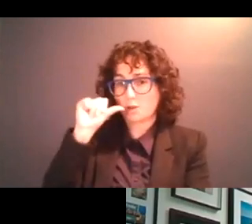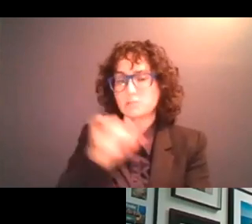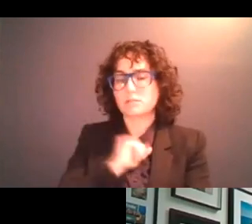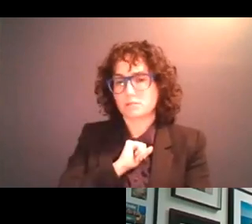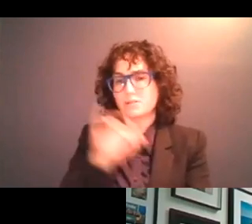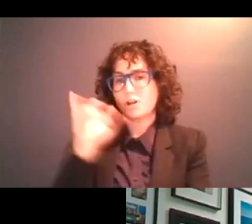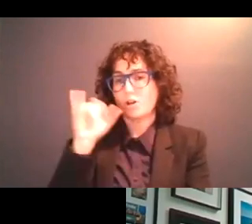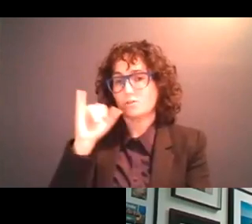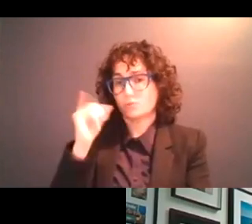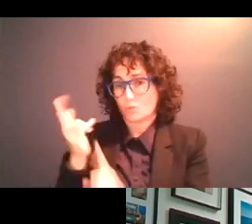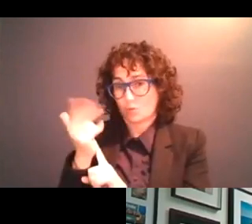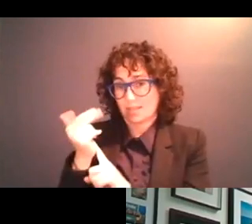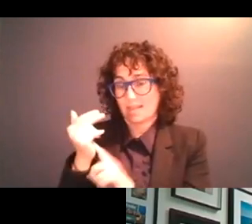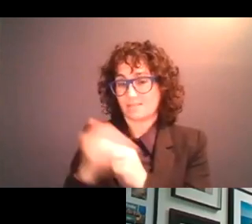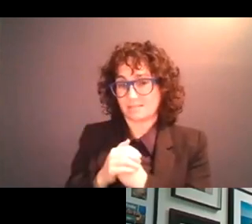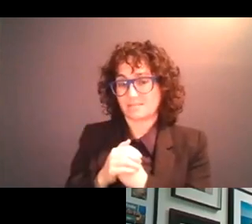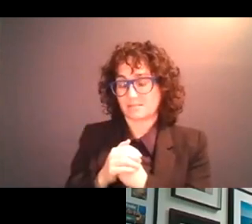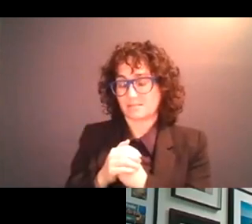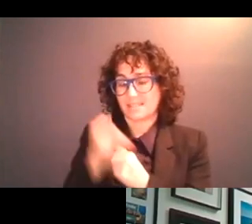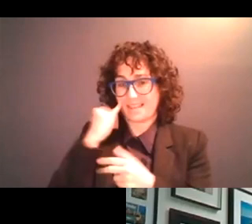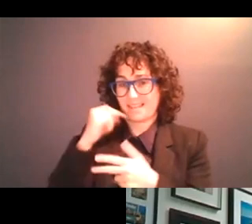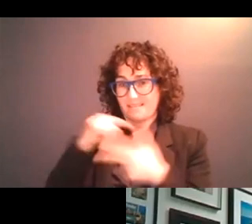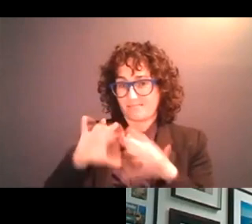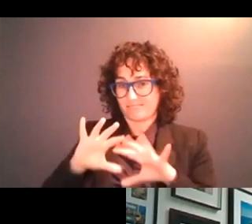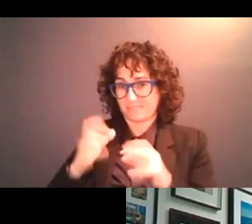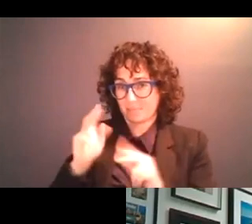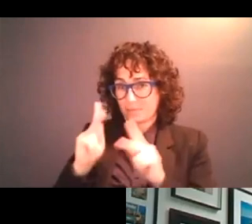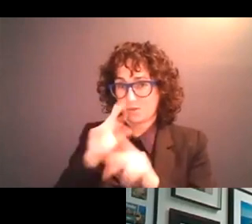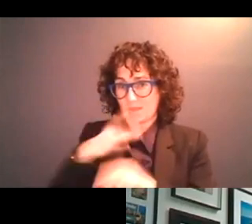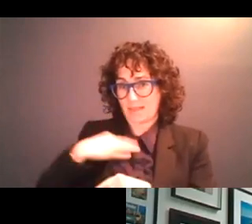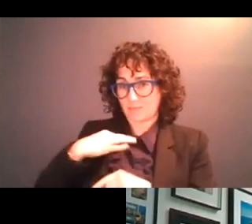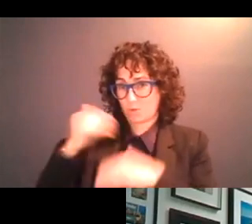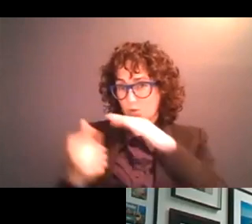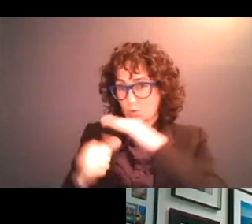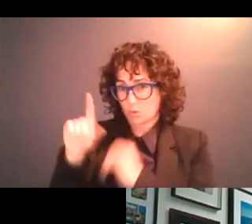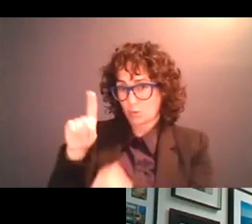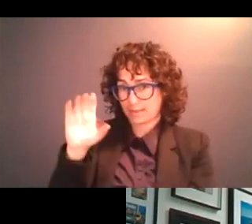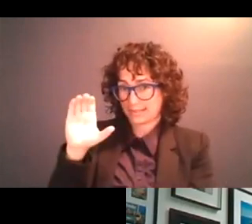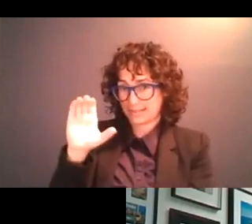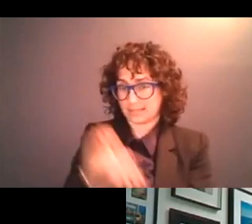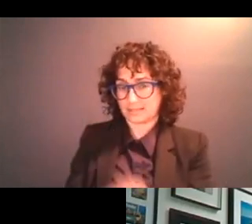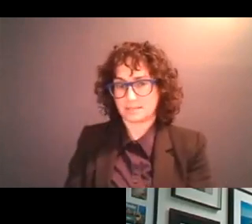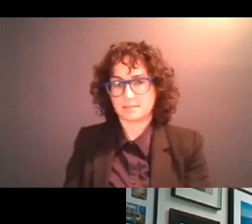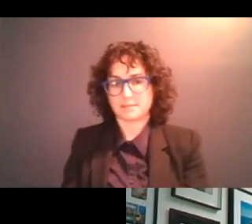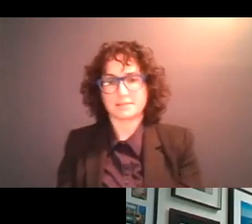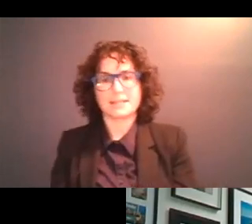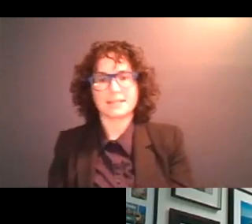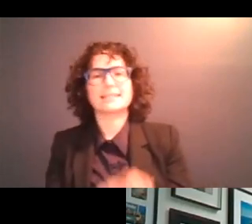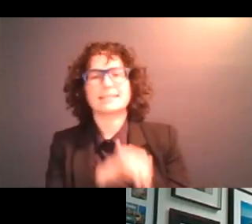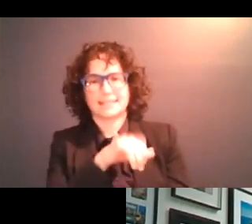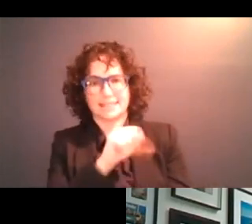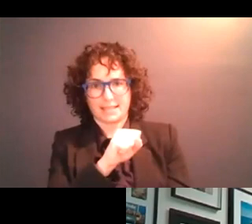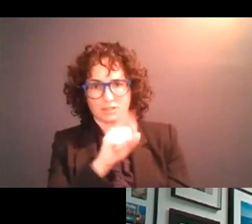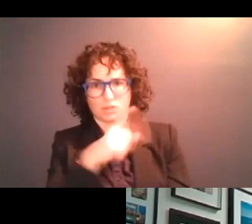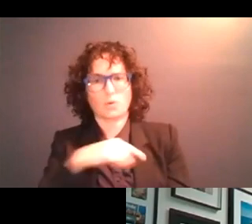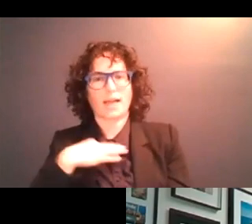in hotels, if they are eligible under 1C. The answer is yes, you are